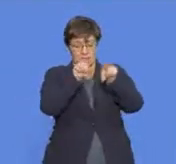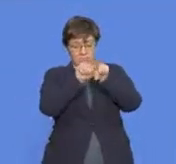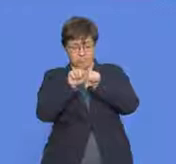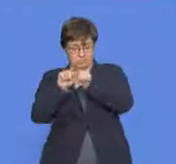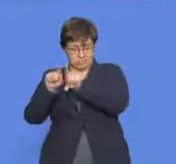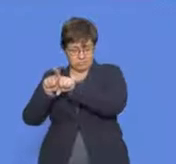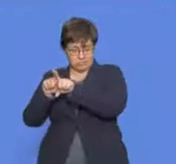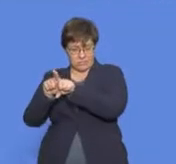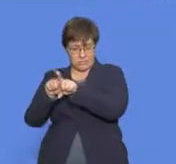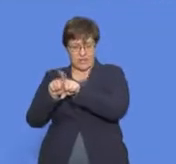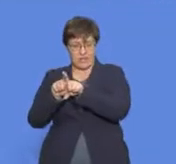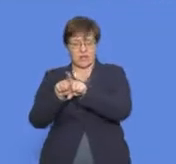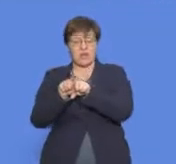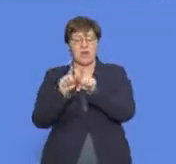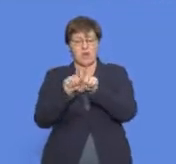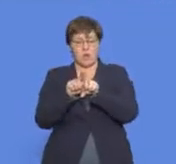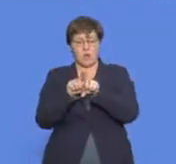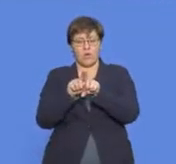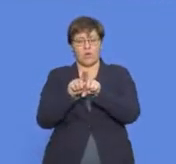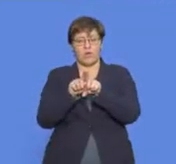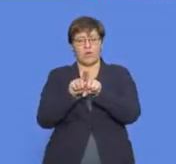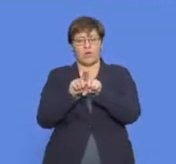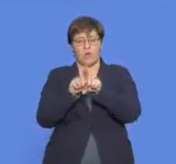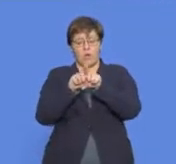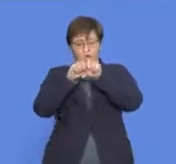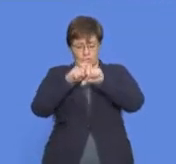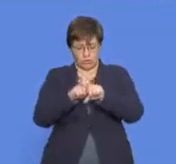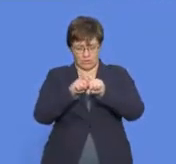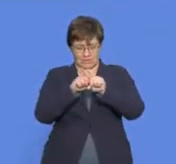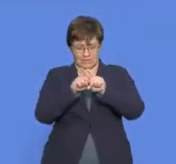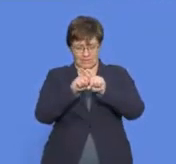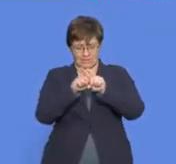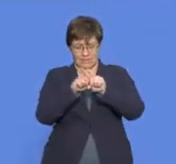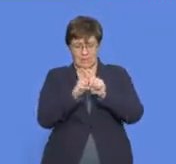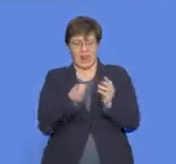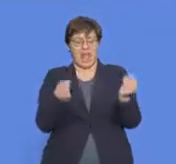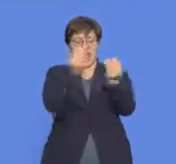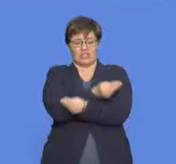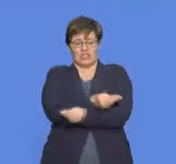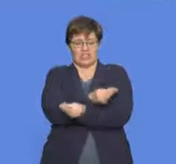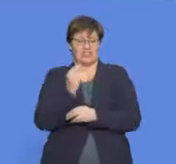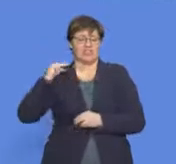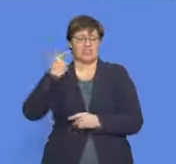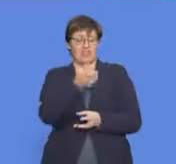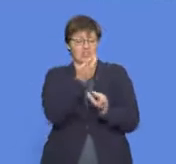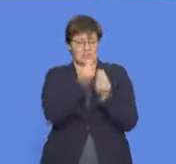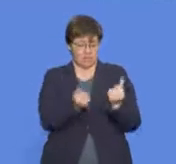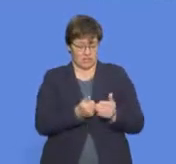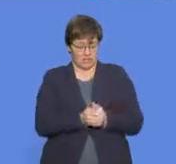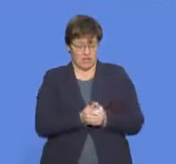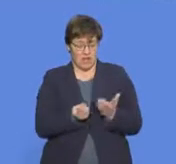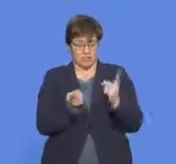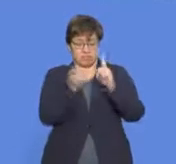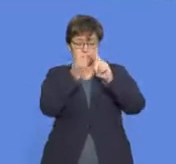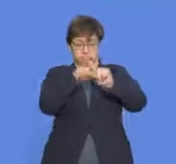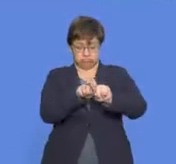next to each other, and then chromatids, non-sister chromatids, would cross over and they would exchange genetic material. So